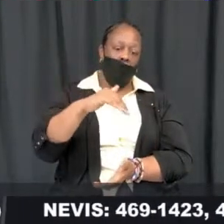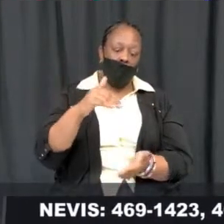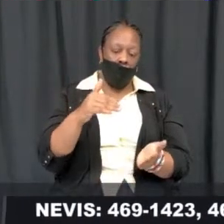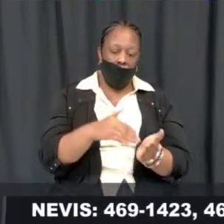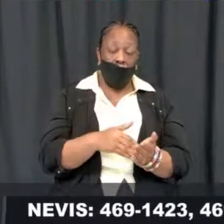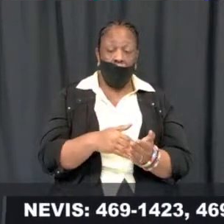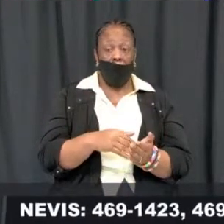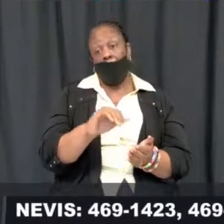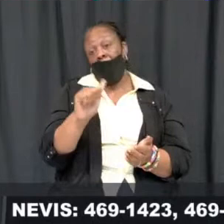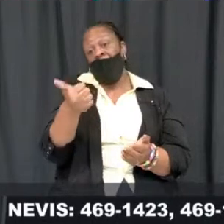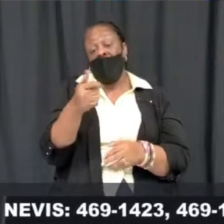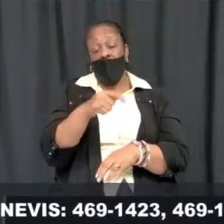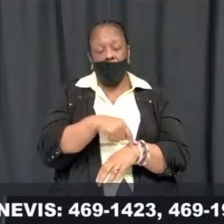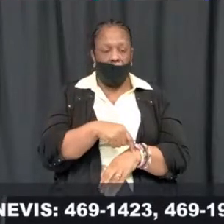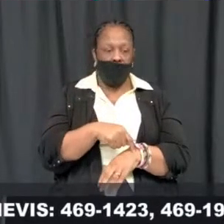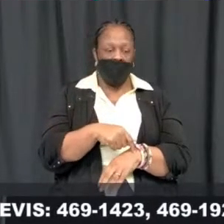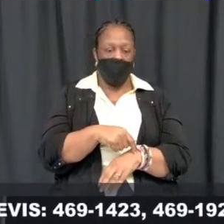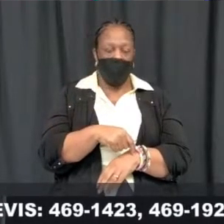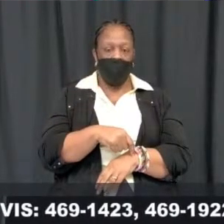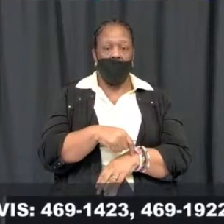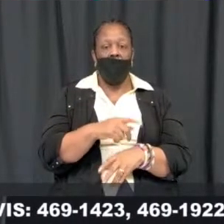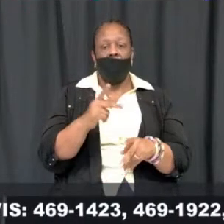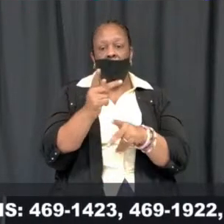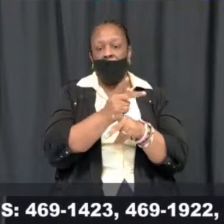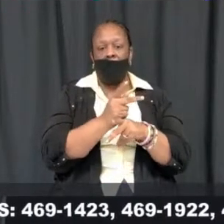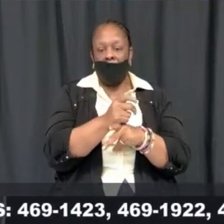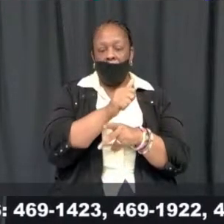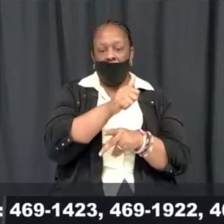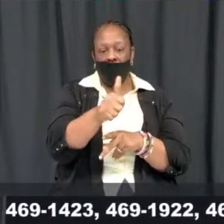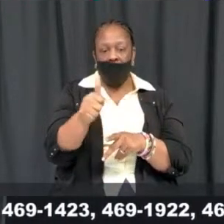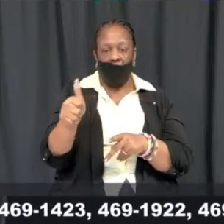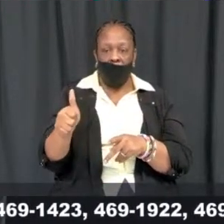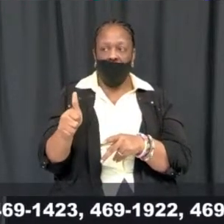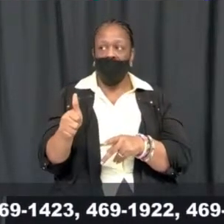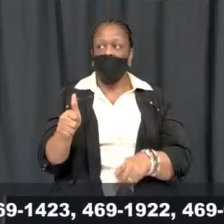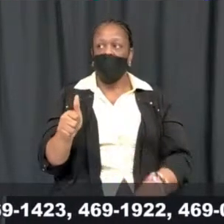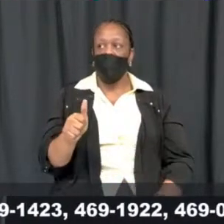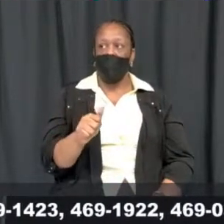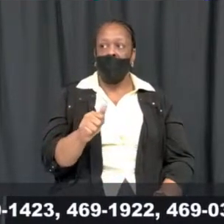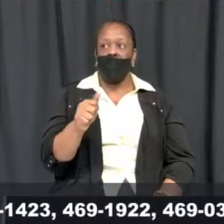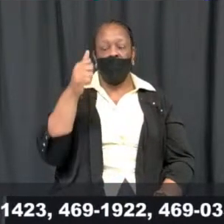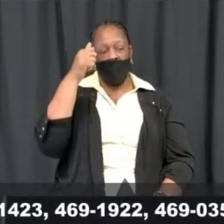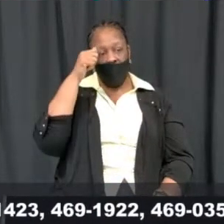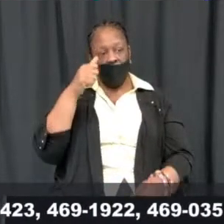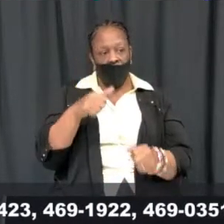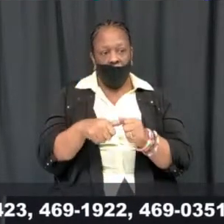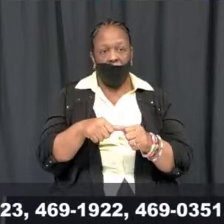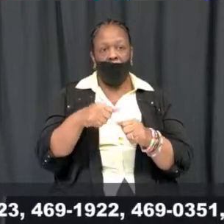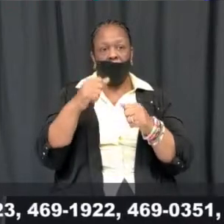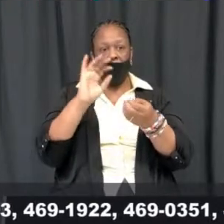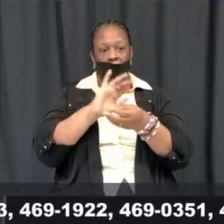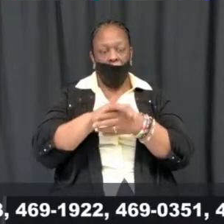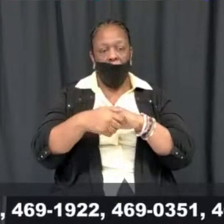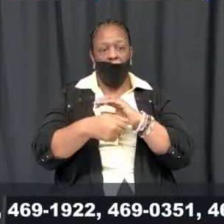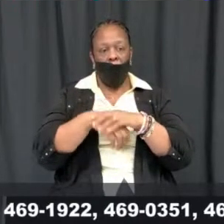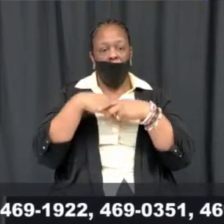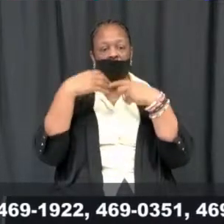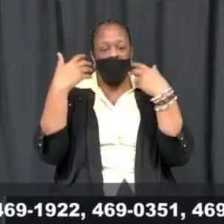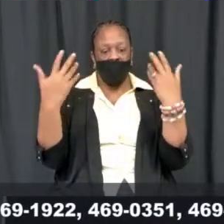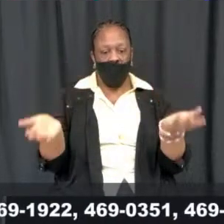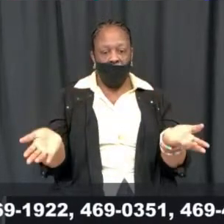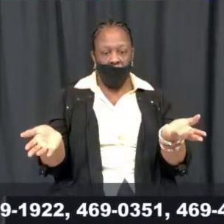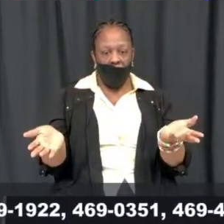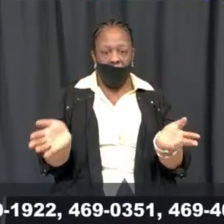some other point. Until then, take good care. And as Jamdown would say, remember to wash all your hands and do